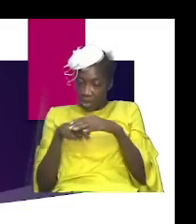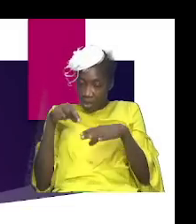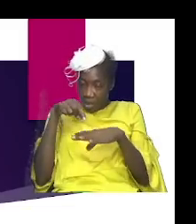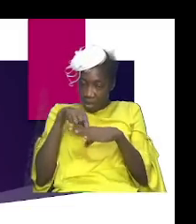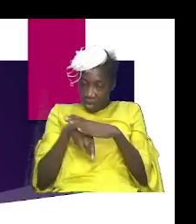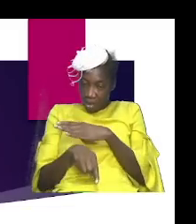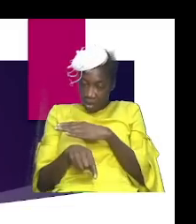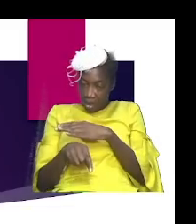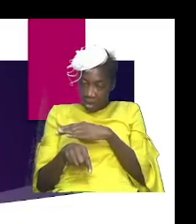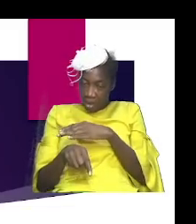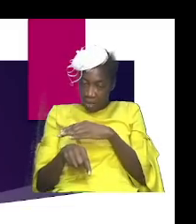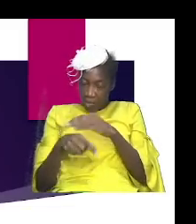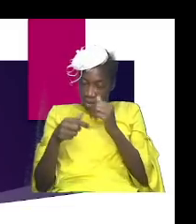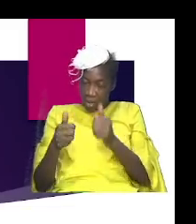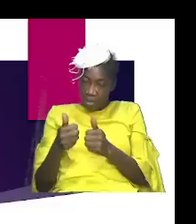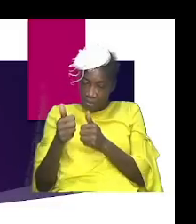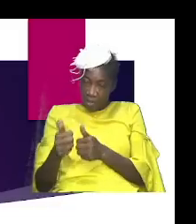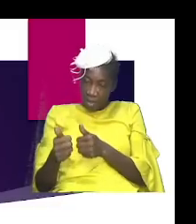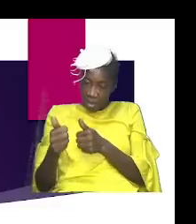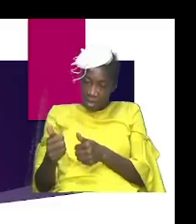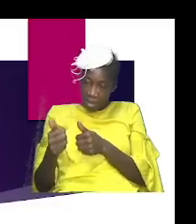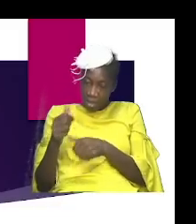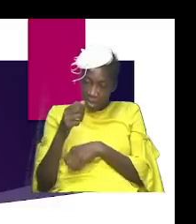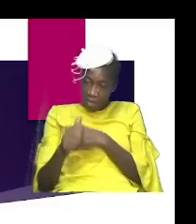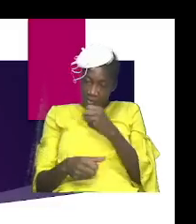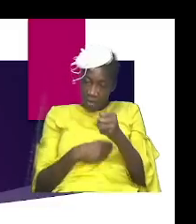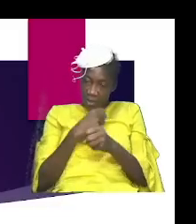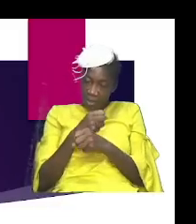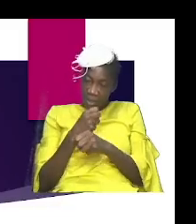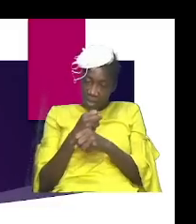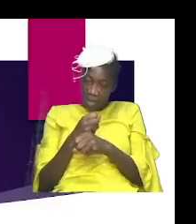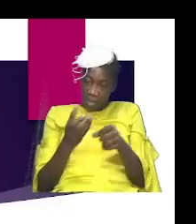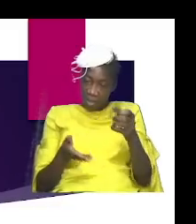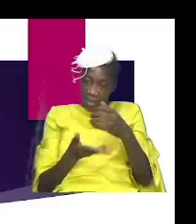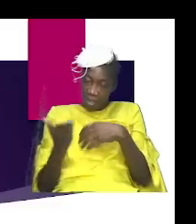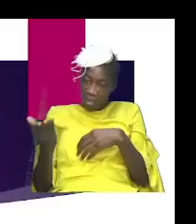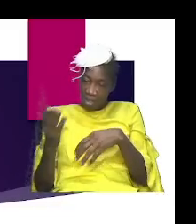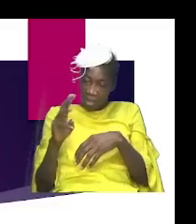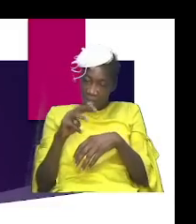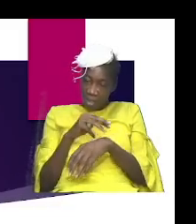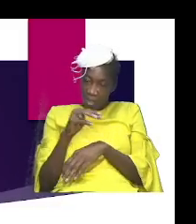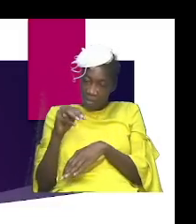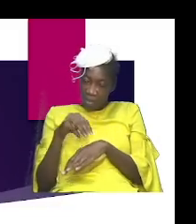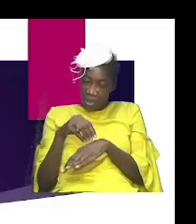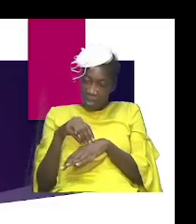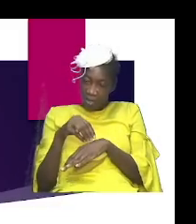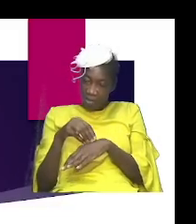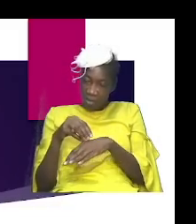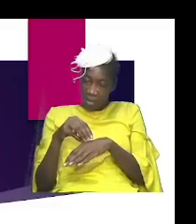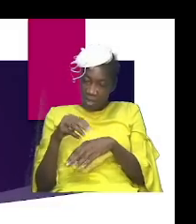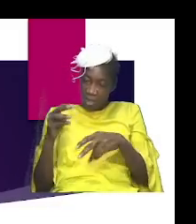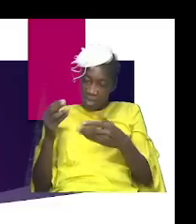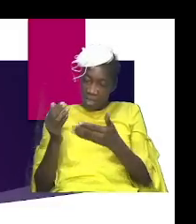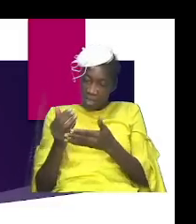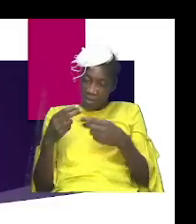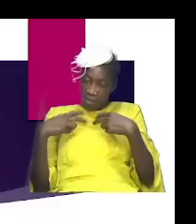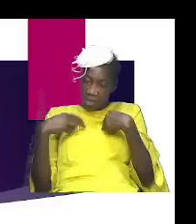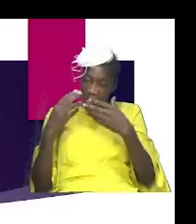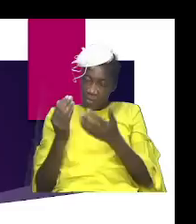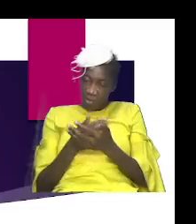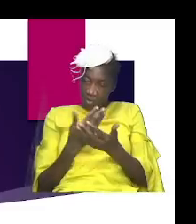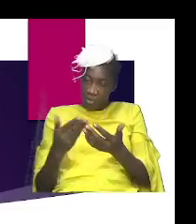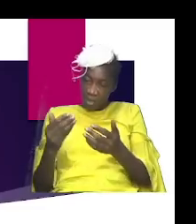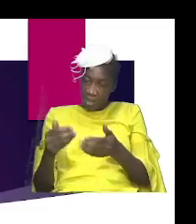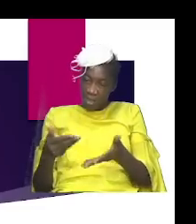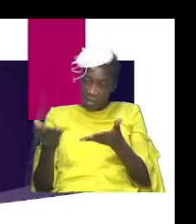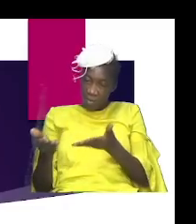inside, it is there and we're carrying it for years. So although we are there and we are in our ministries and we're doing different things, we have some things that we're